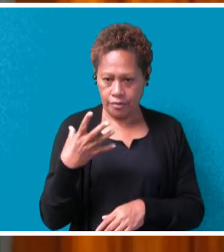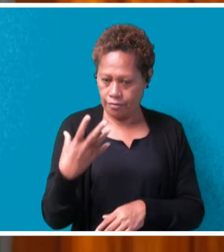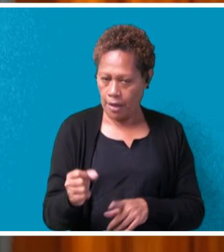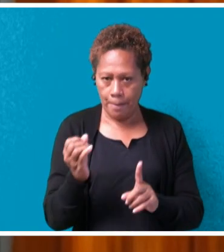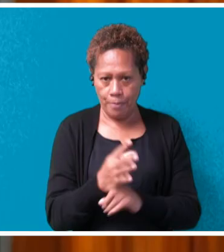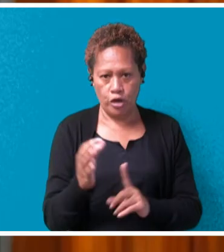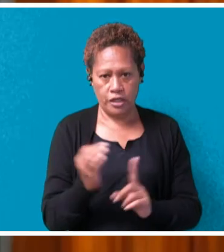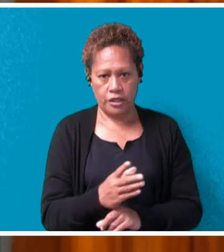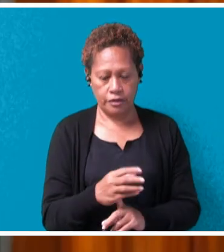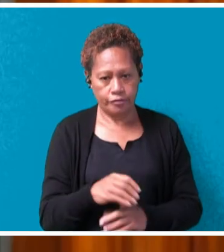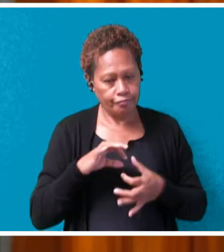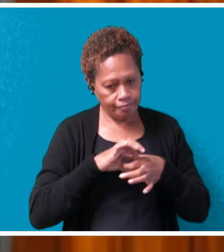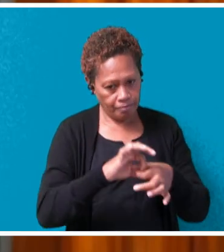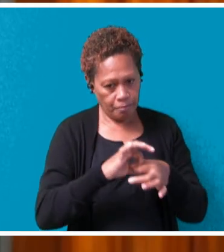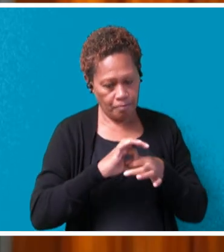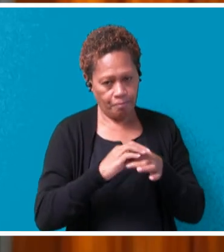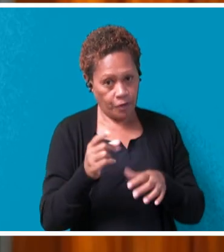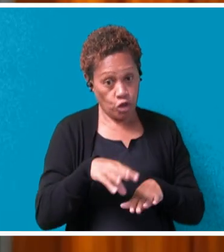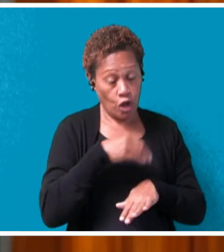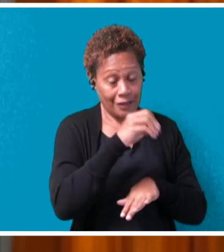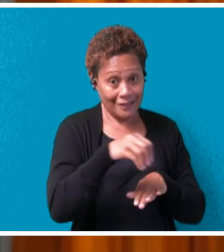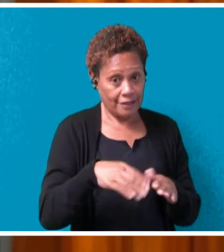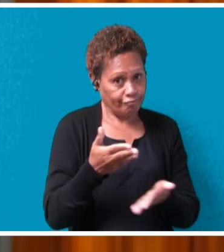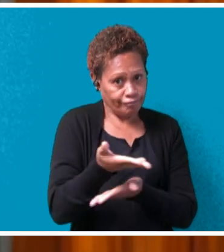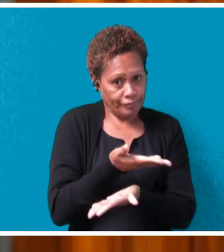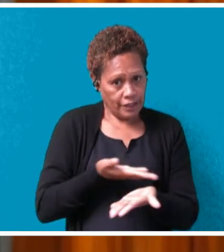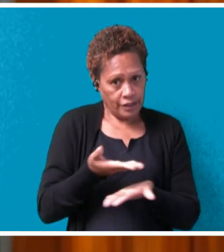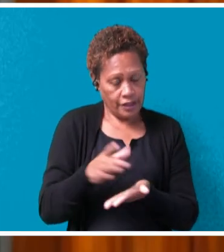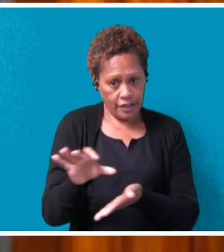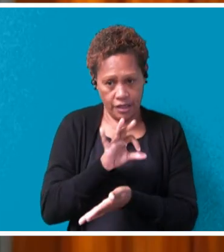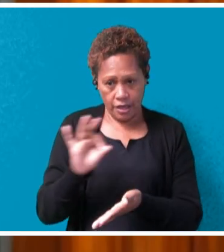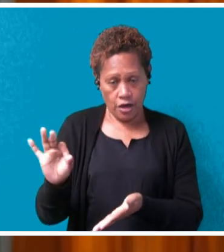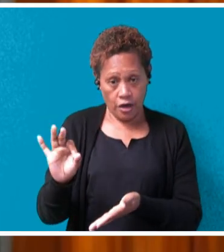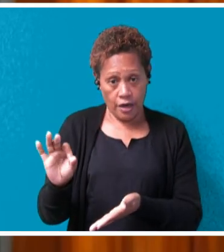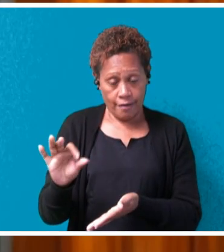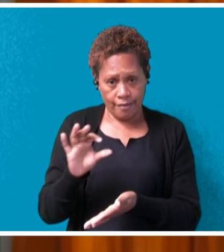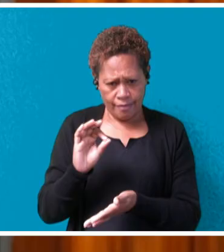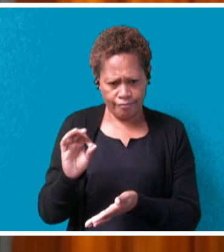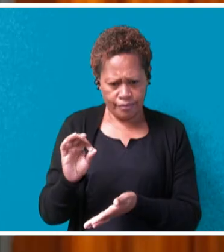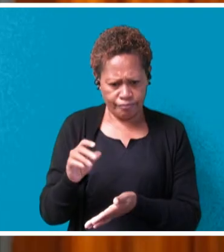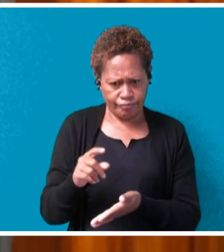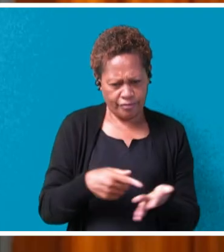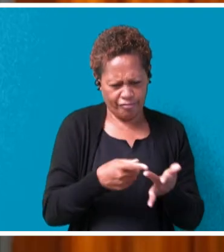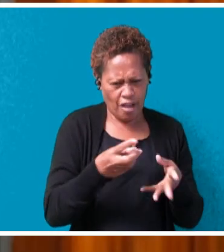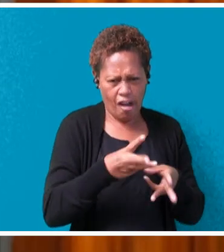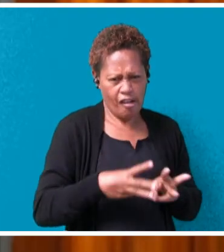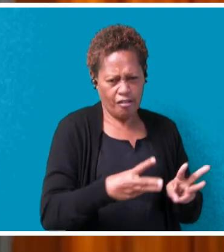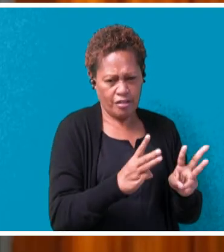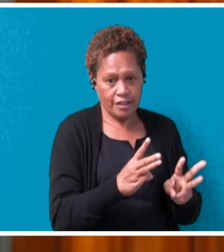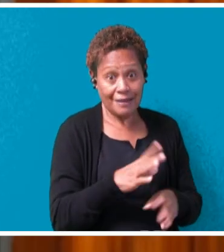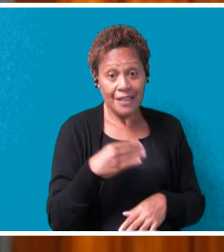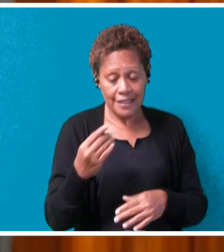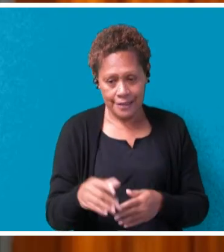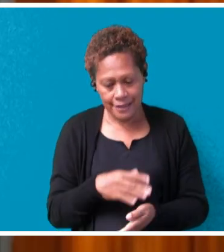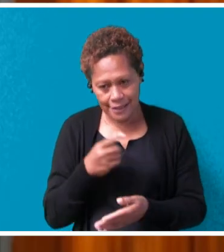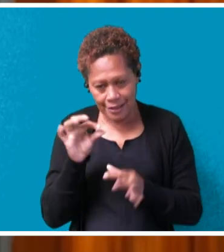Let us engage not in division but in dialogue, not in hostility but in respect, and not in silence but in shared